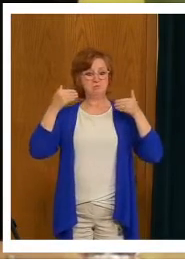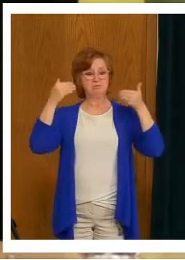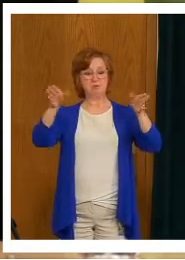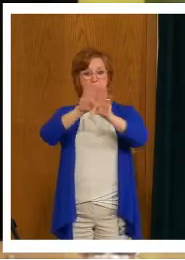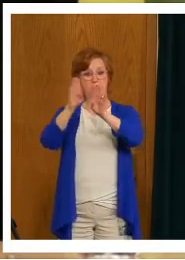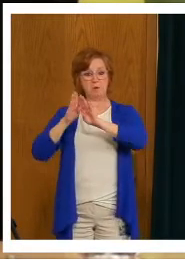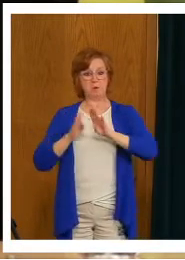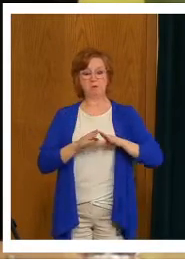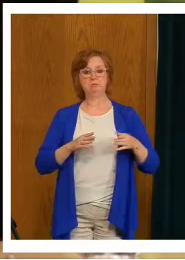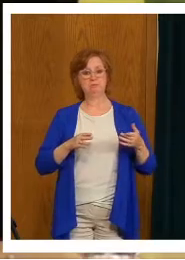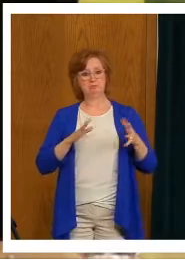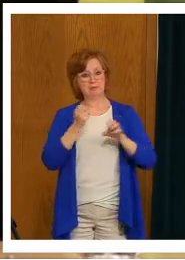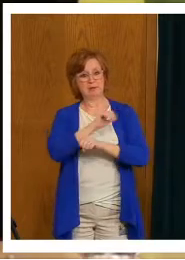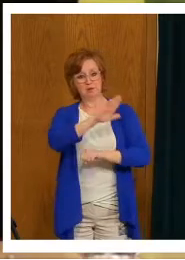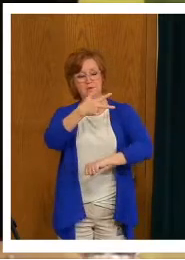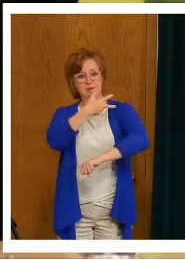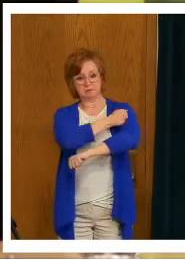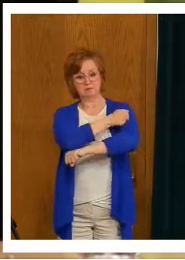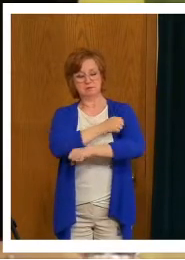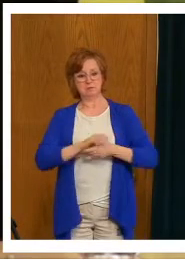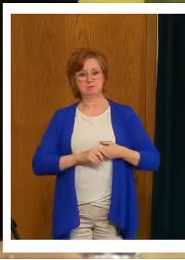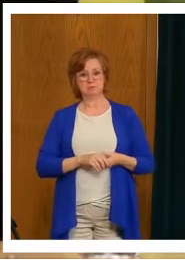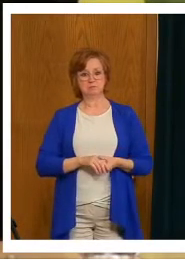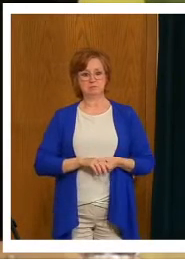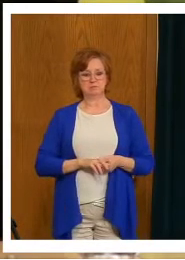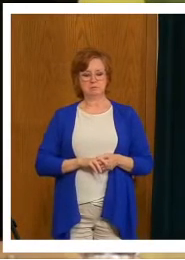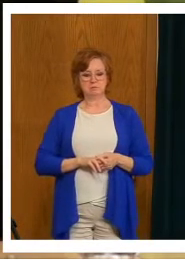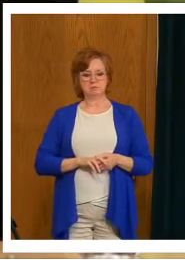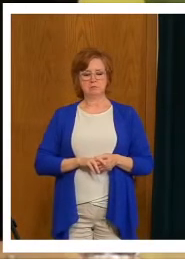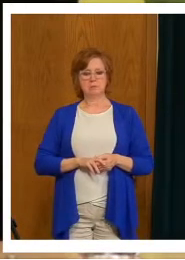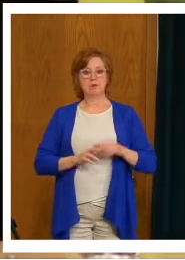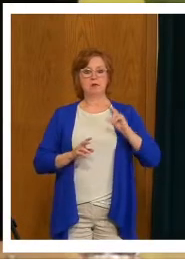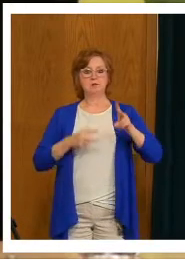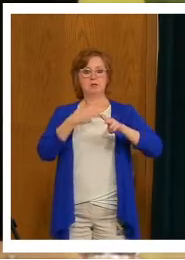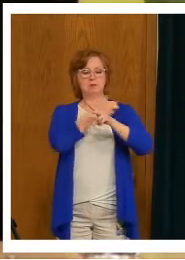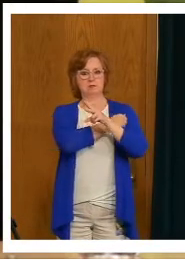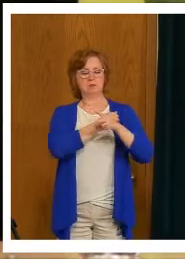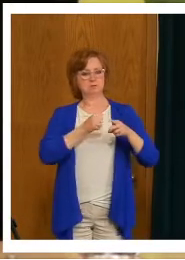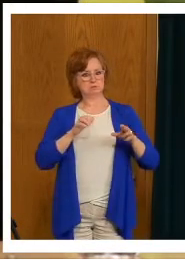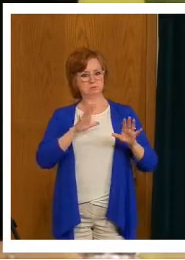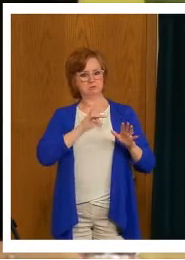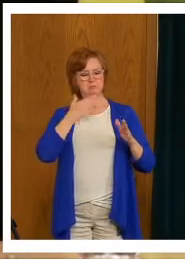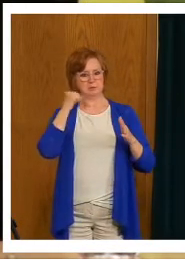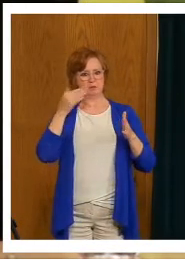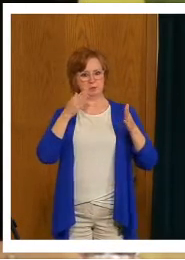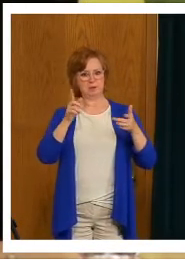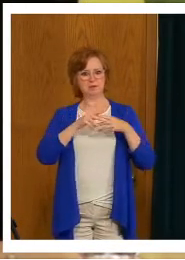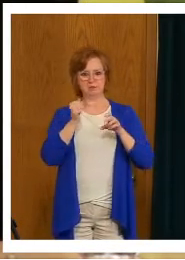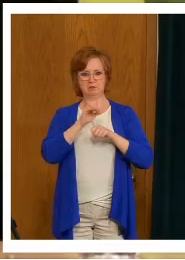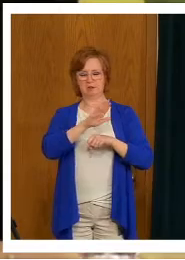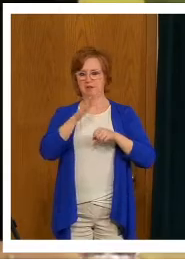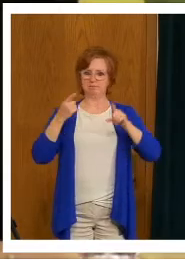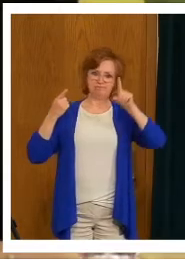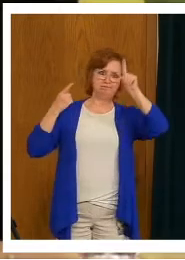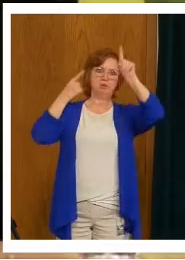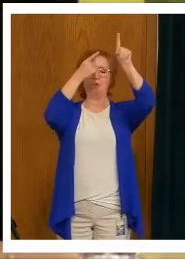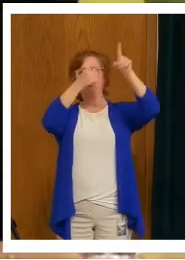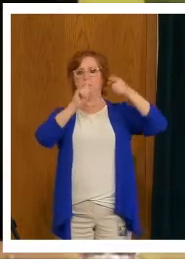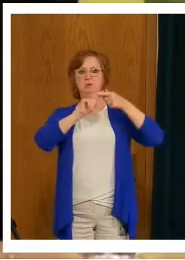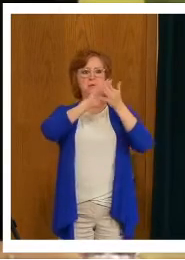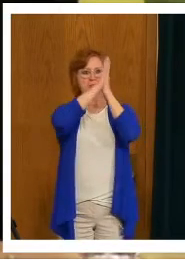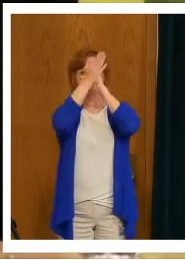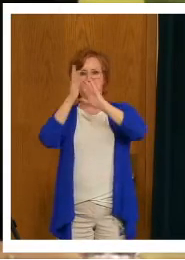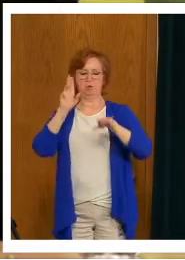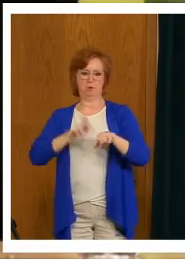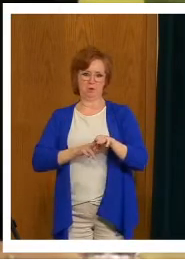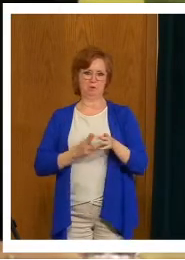you're eligible. Then, very quickly, when you're eligible for your second shot, go receive your second shot. That is our path back to normal. It leads